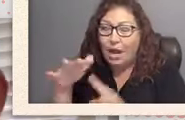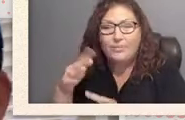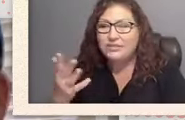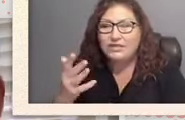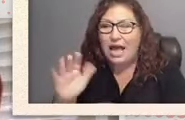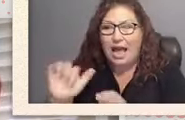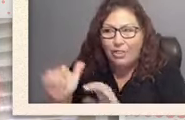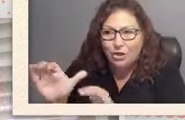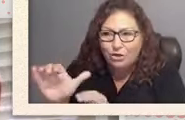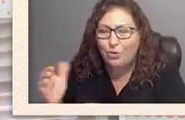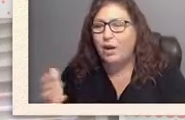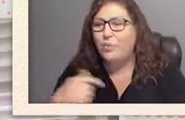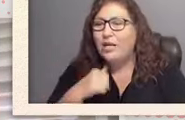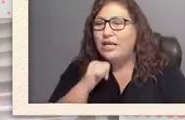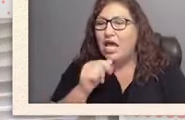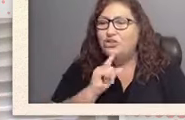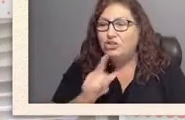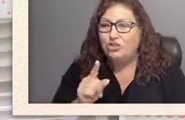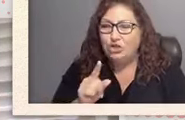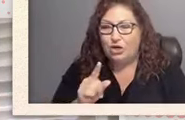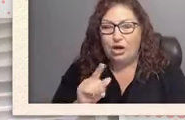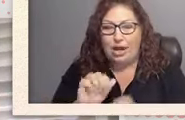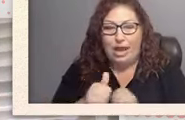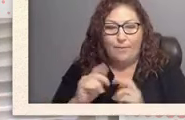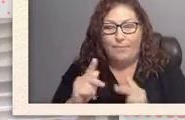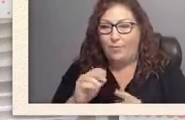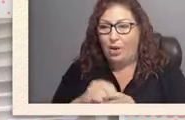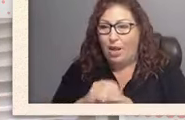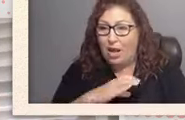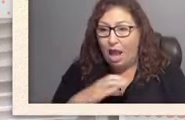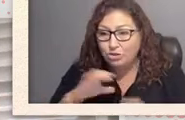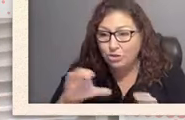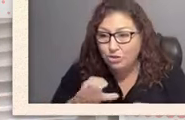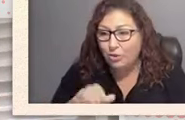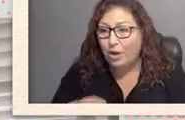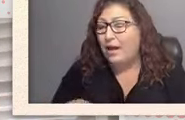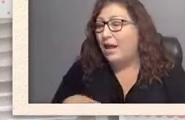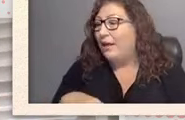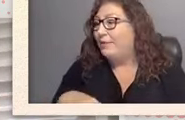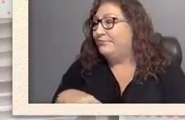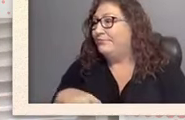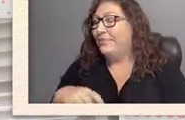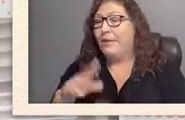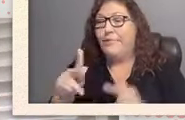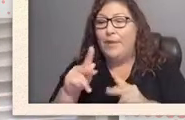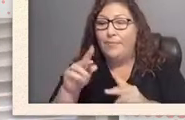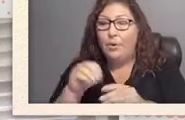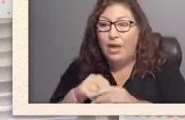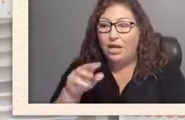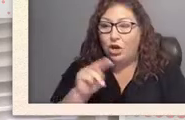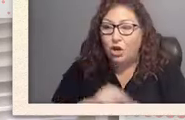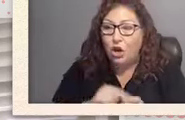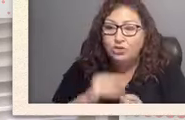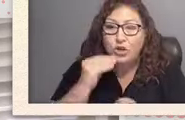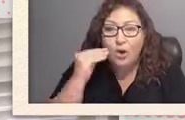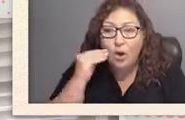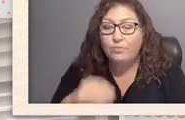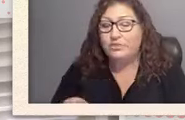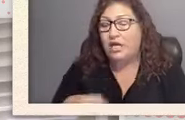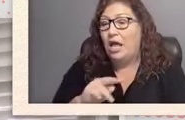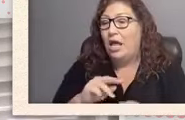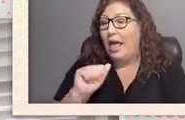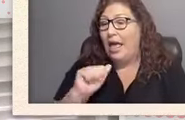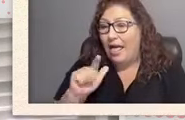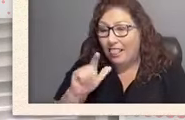people in congregate settings are doing right now, people in nursing homes, ALF, group homes. So as much as COVID